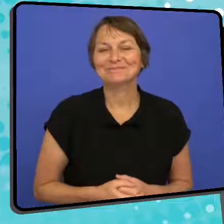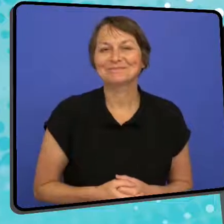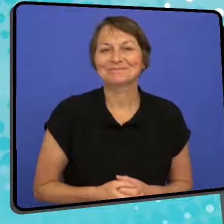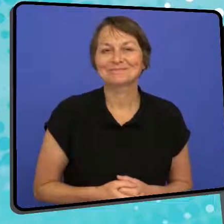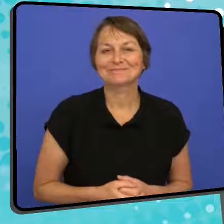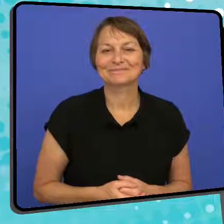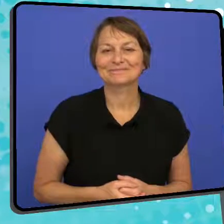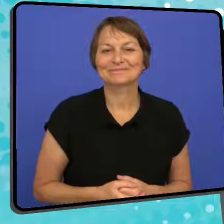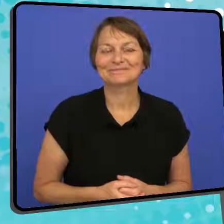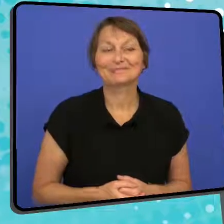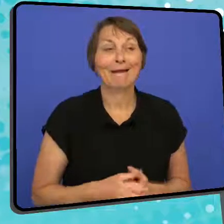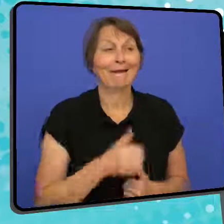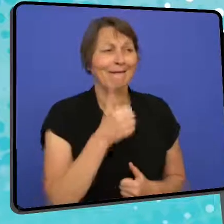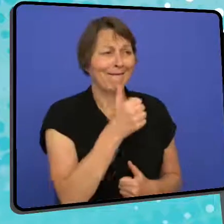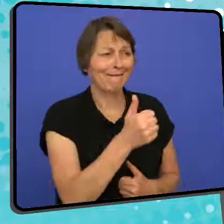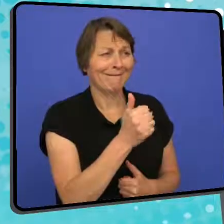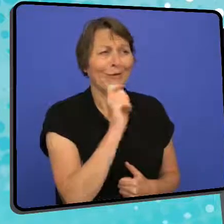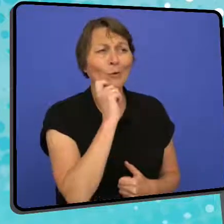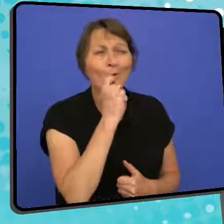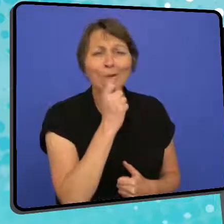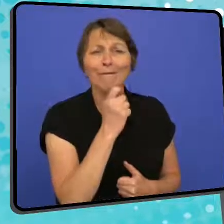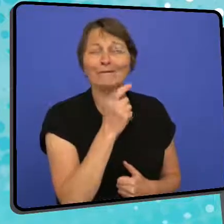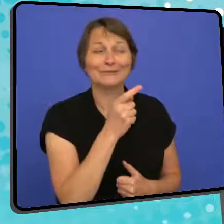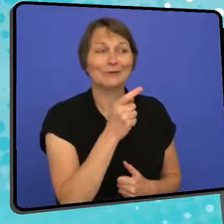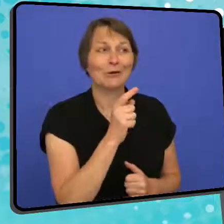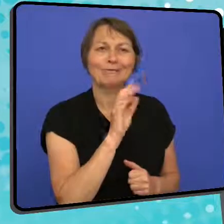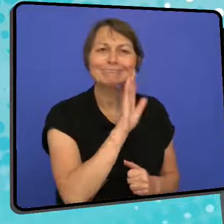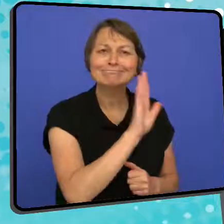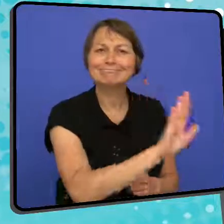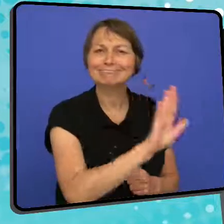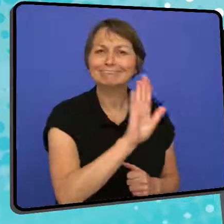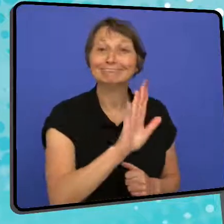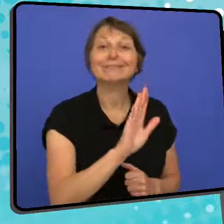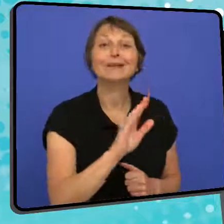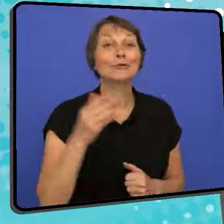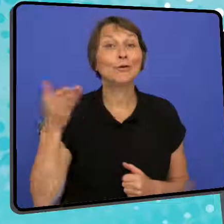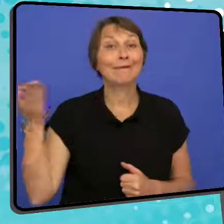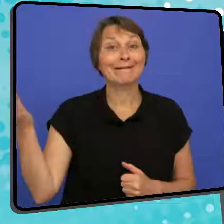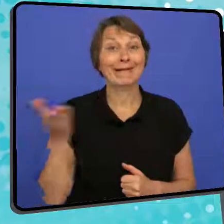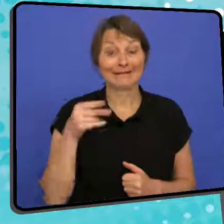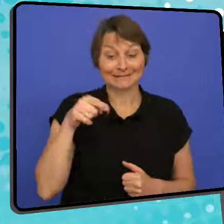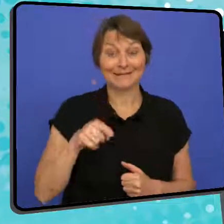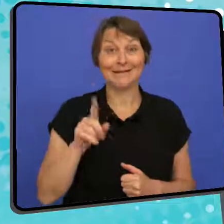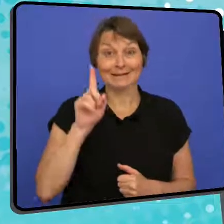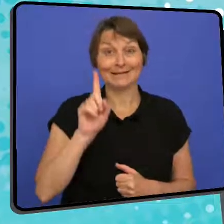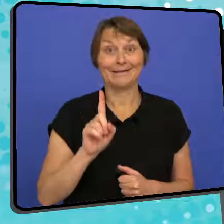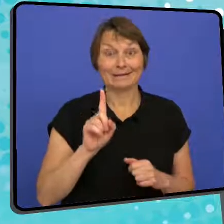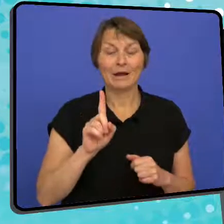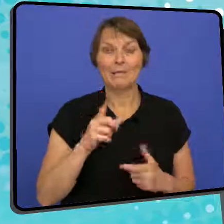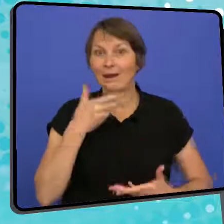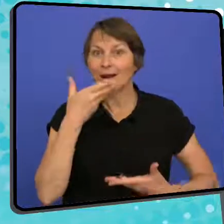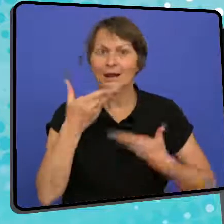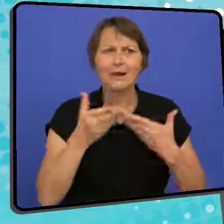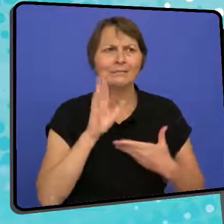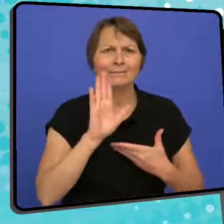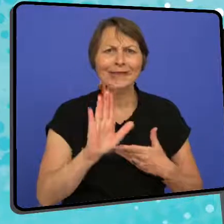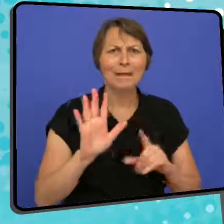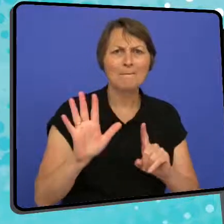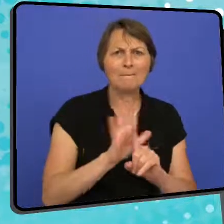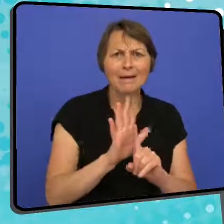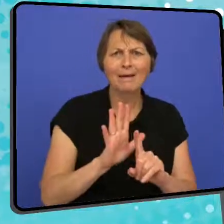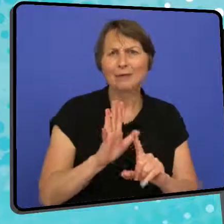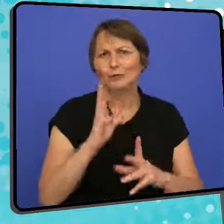Really cool story. I love how everyone's story is so different, and I think so